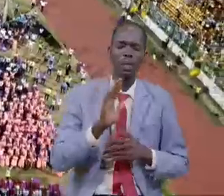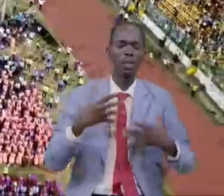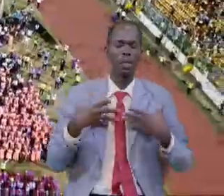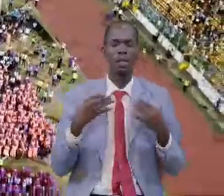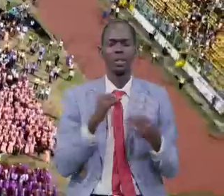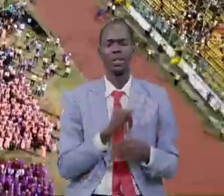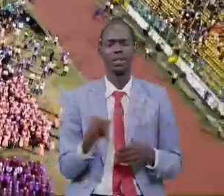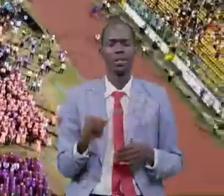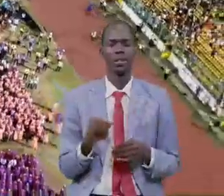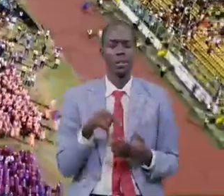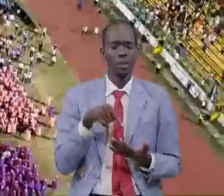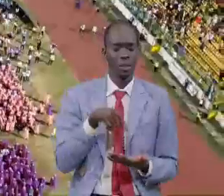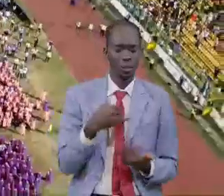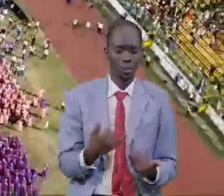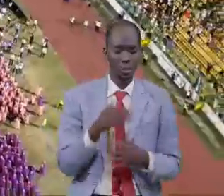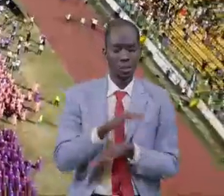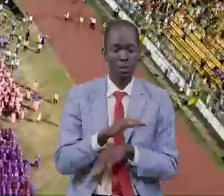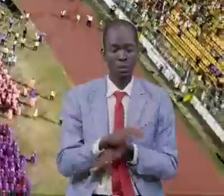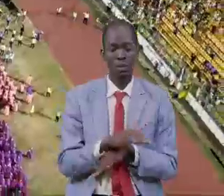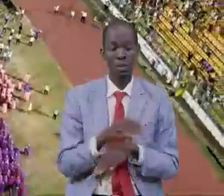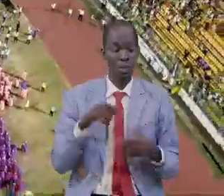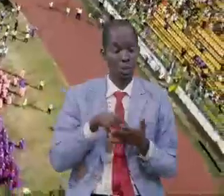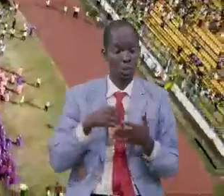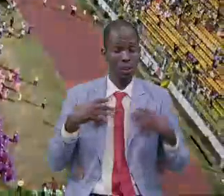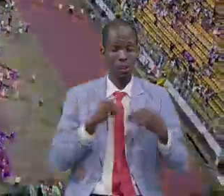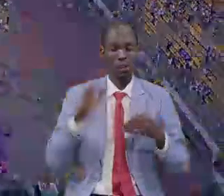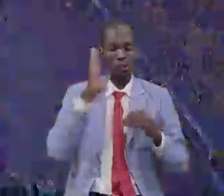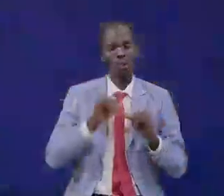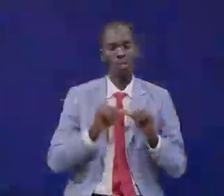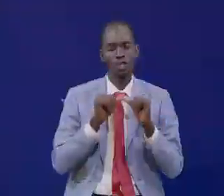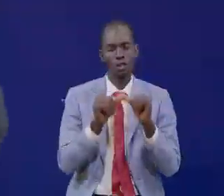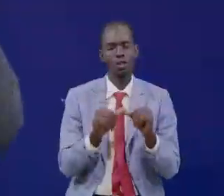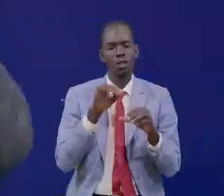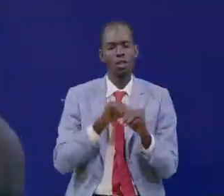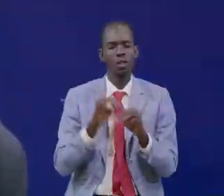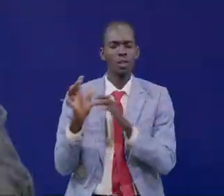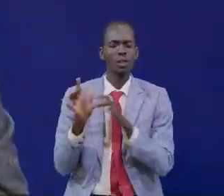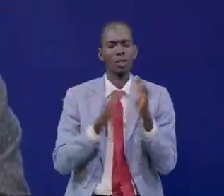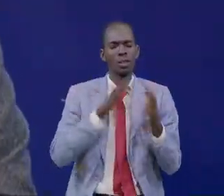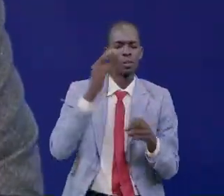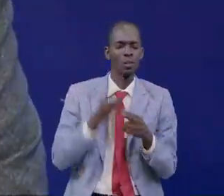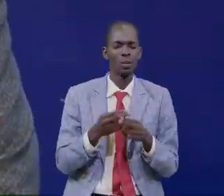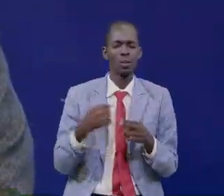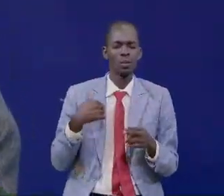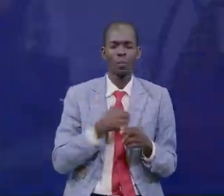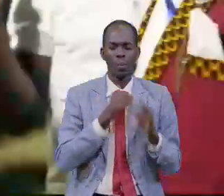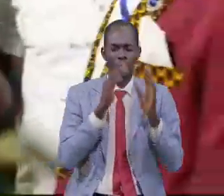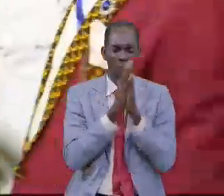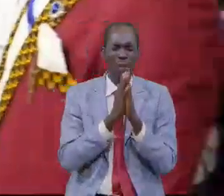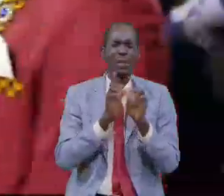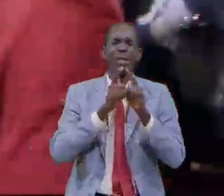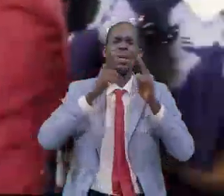healing will continue. In Jesus' name, we pray.